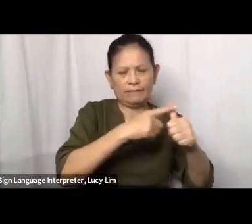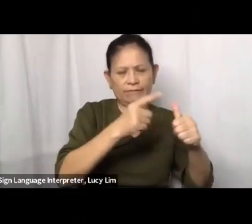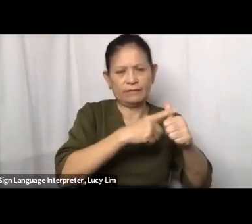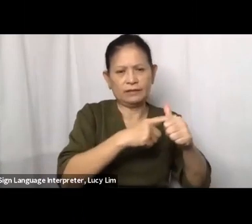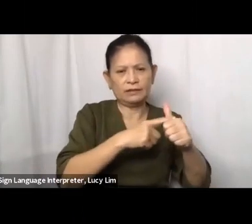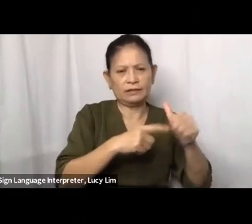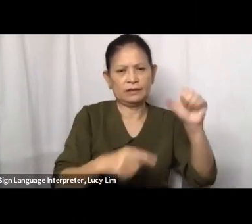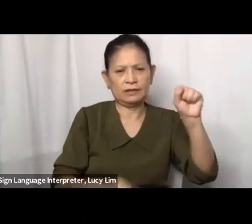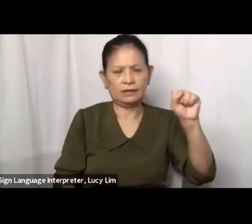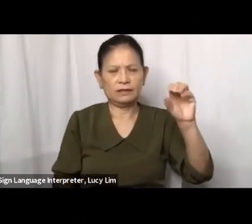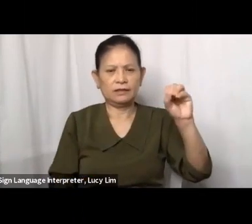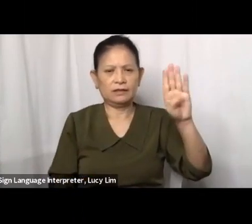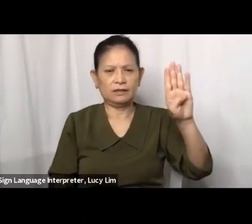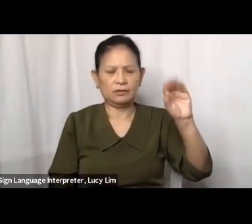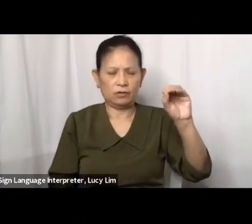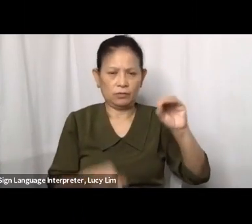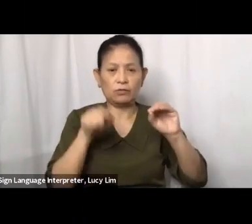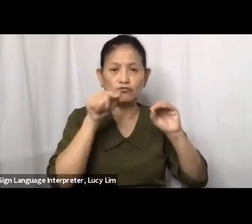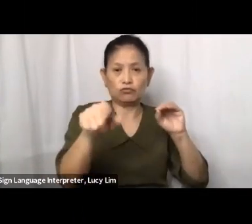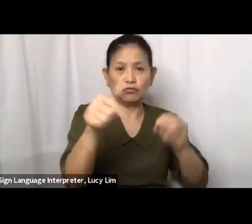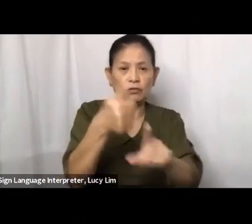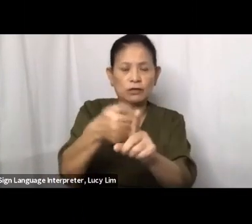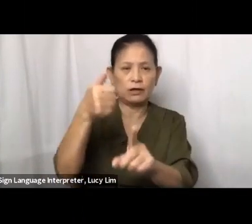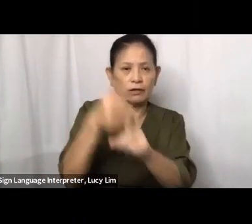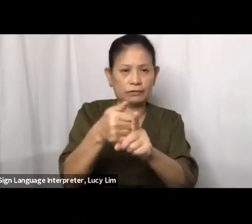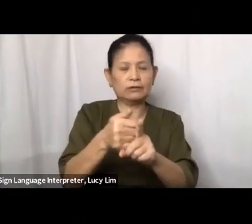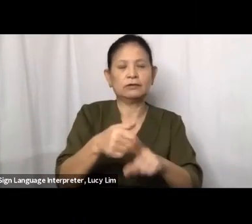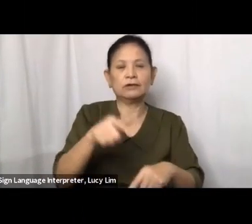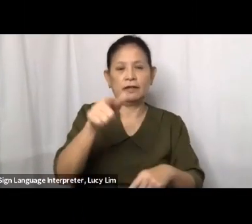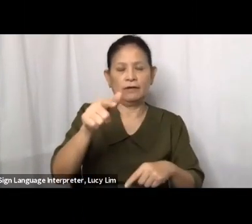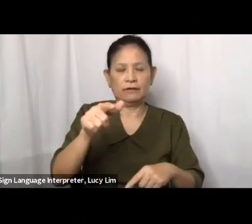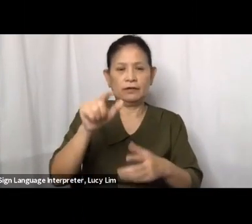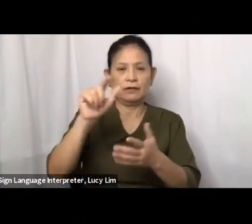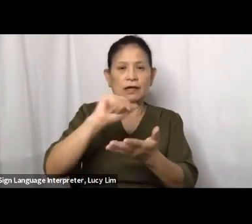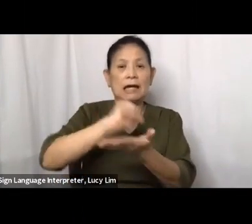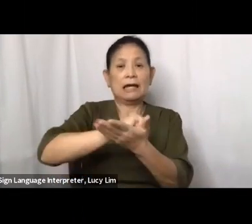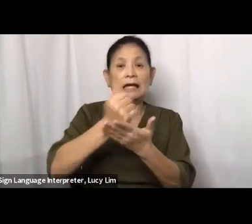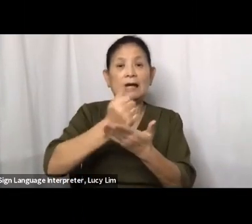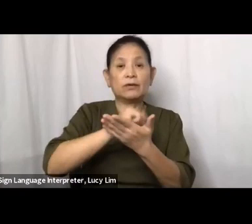are a chartered accountant, so I'm sure you must be leading the way there.